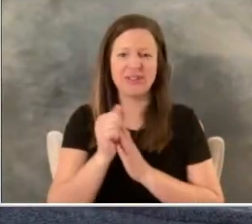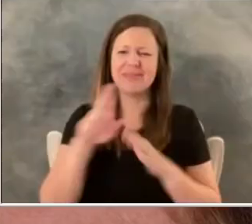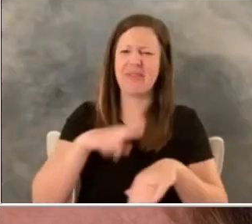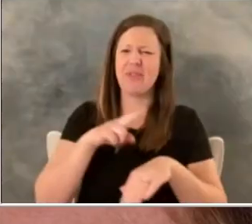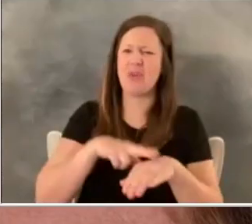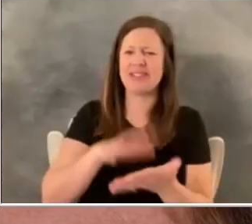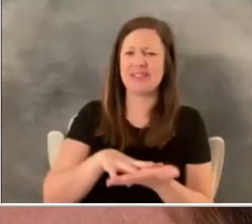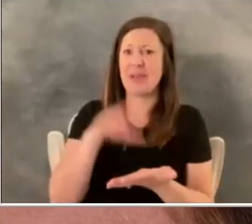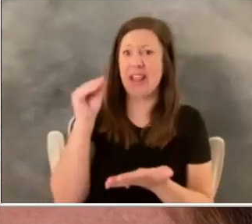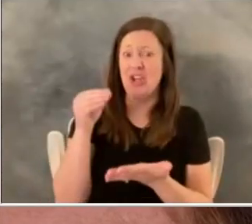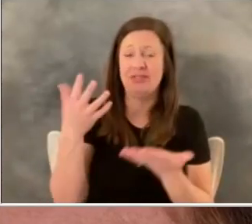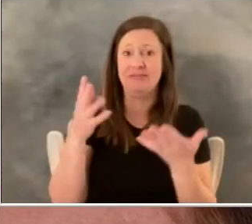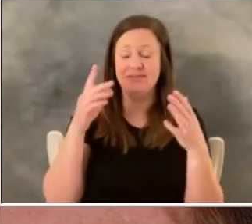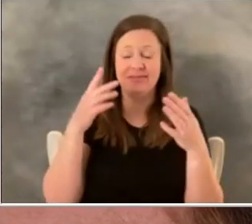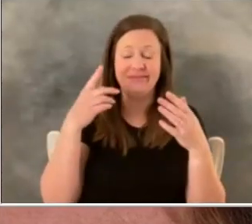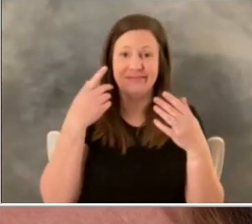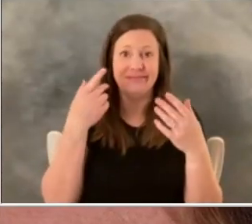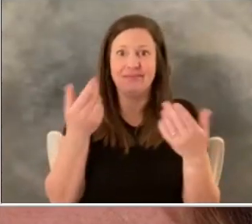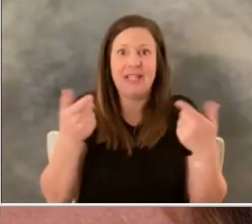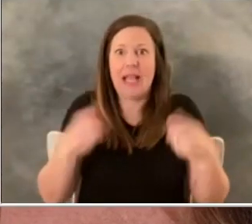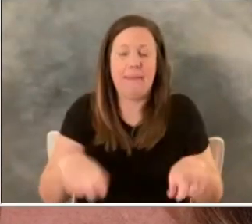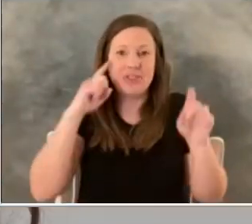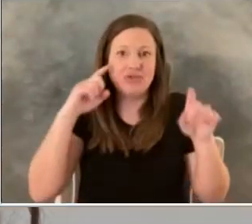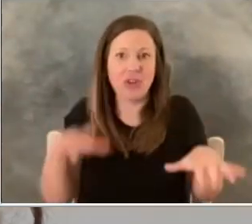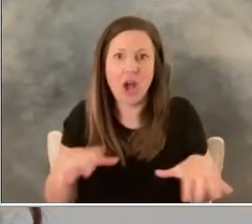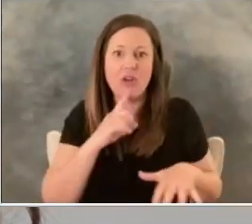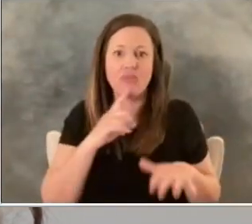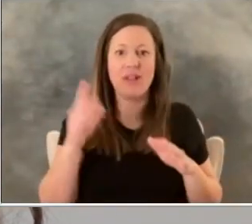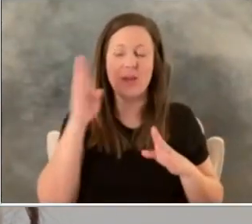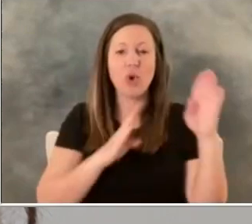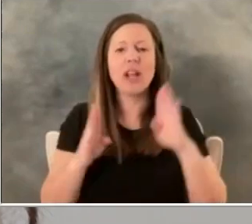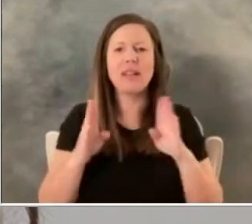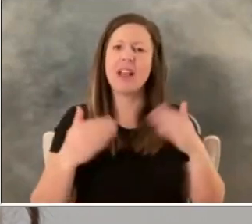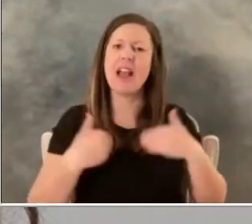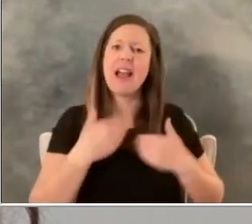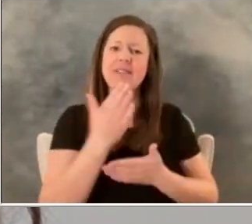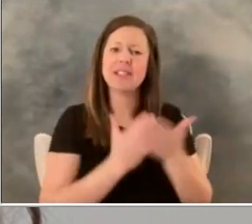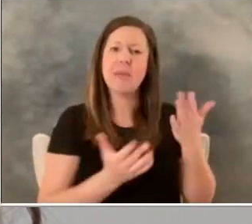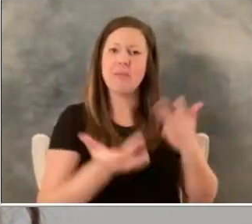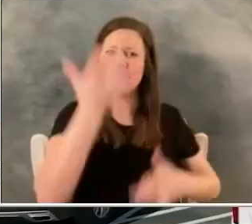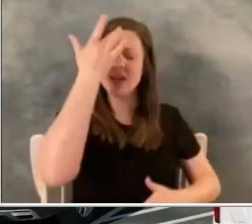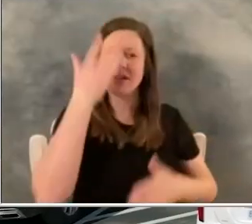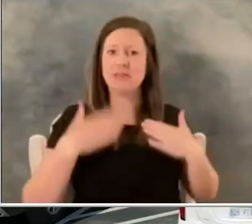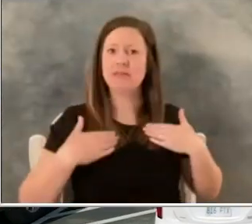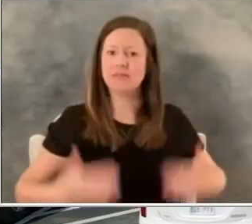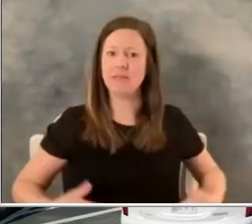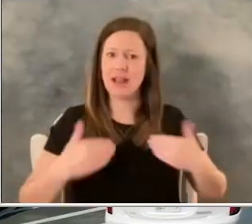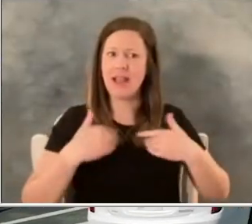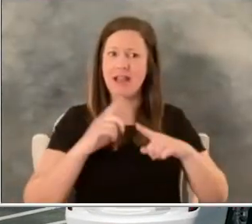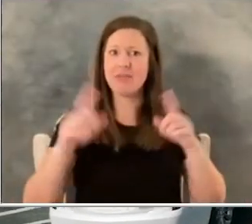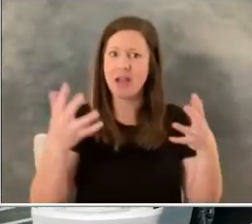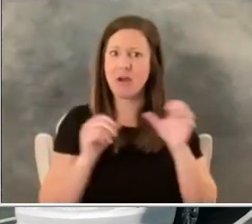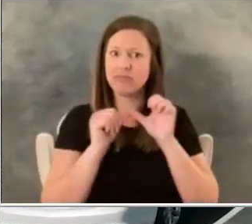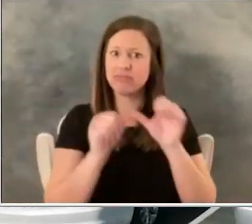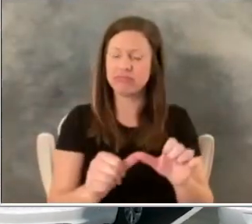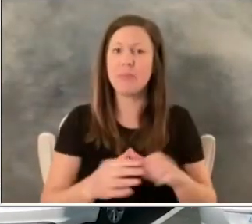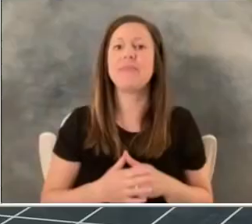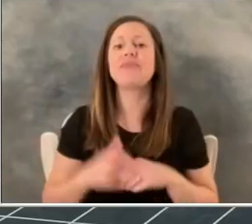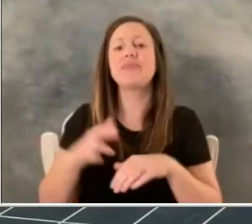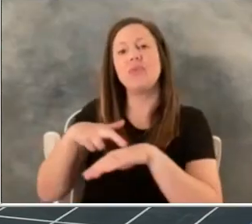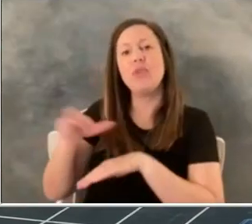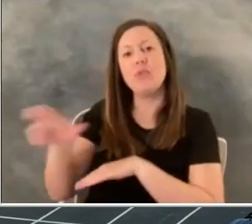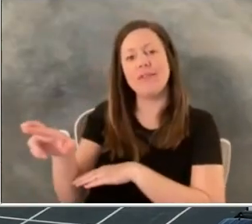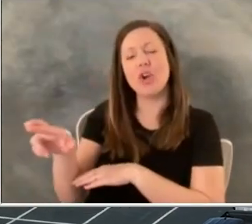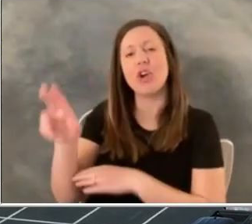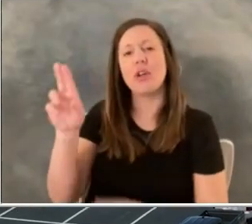very worried. I have some illness in my body, but I just want to go and find what is it. Yuri was referred to the University of